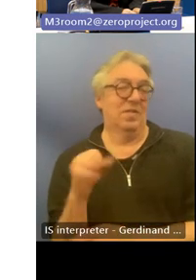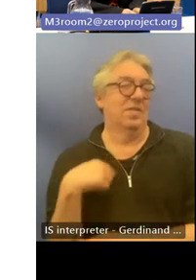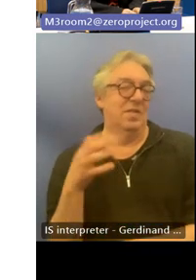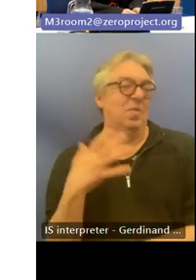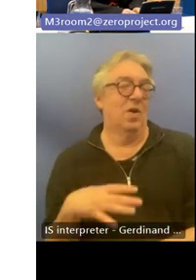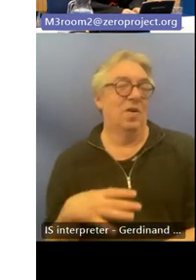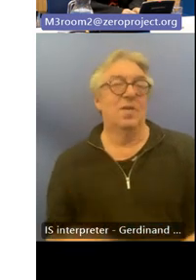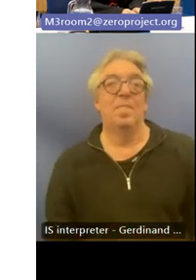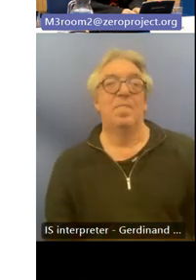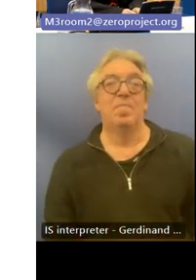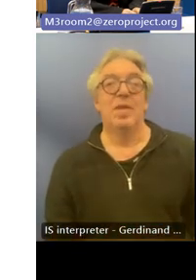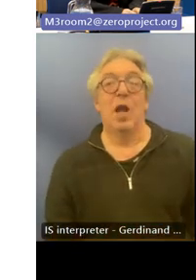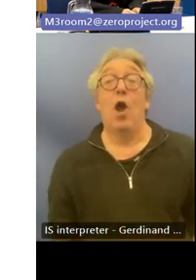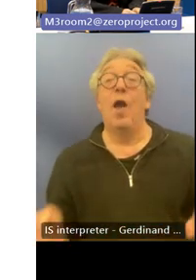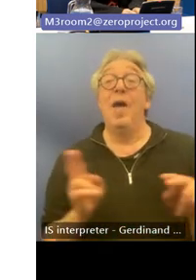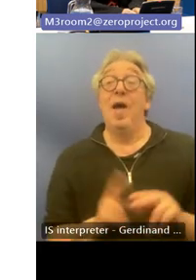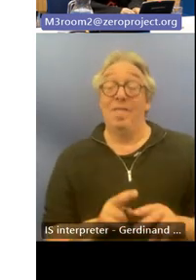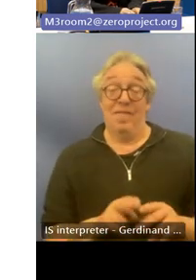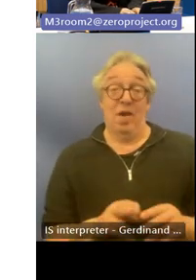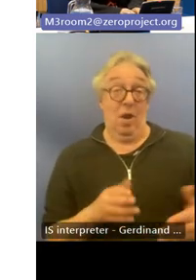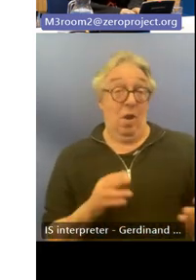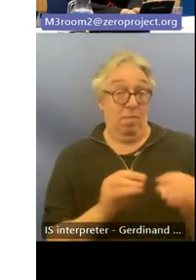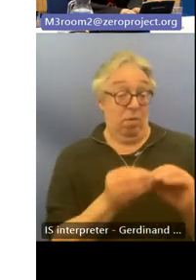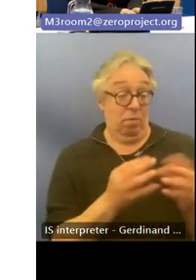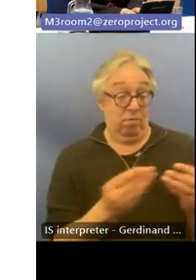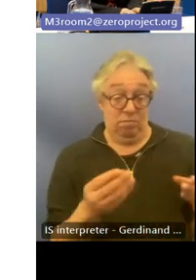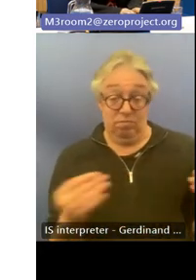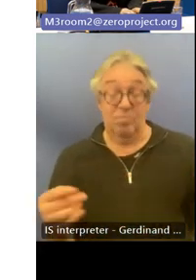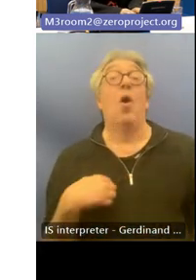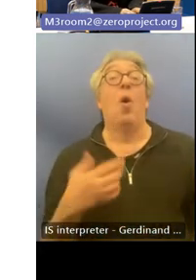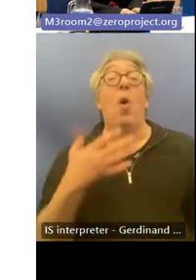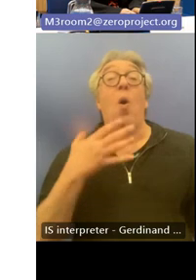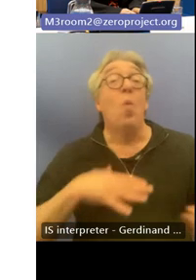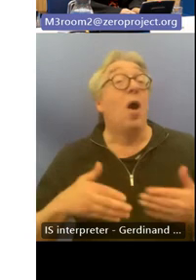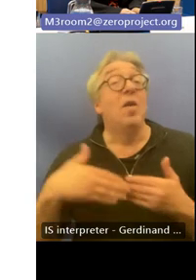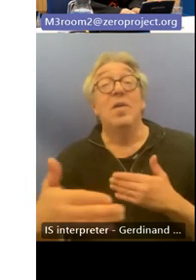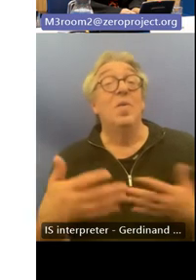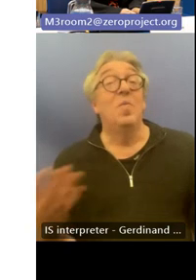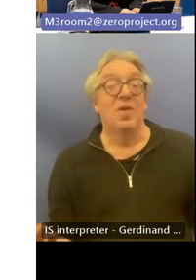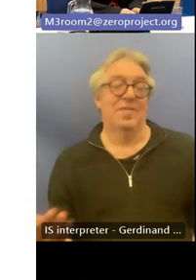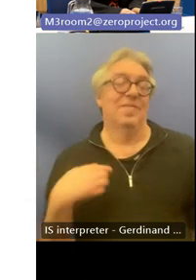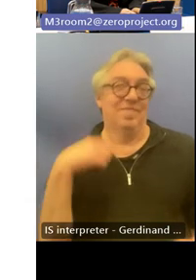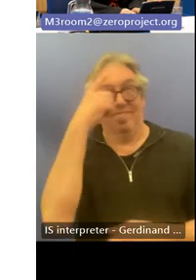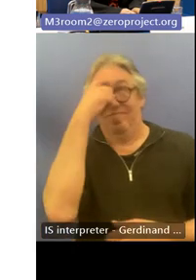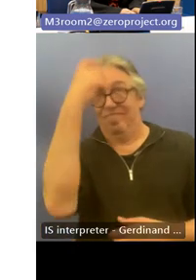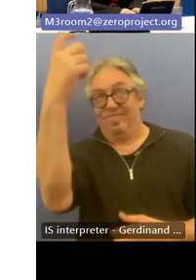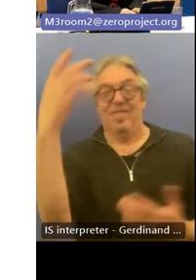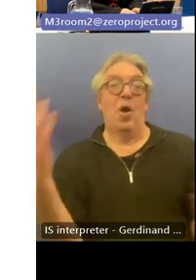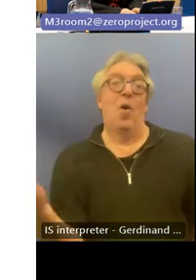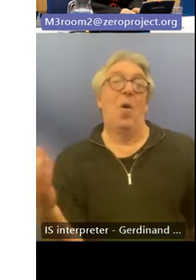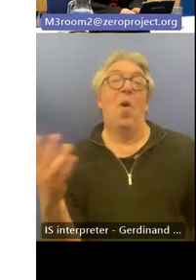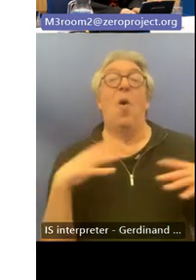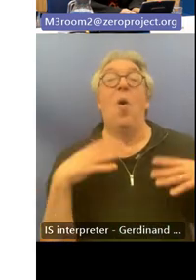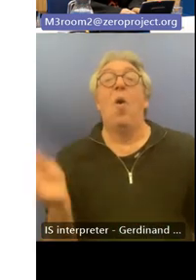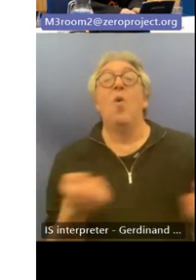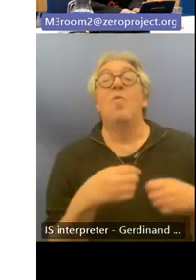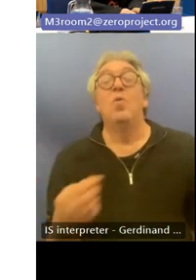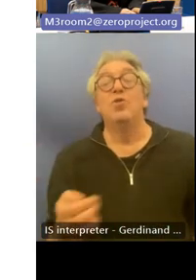challenges, we are eager to work on the following steps. Of course, to upgrade our language